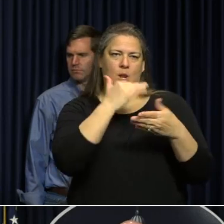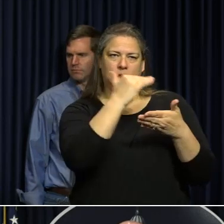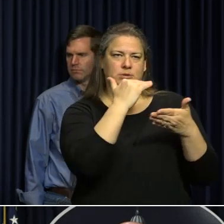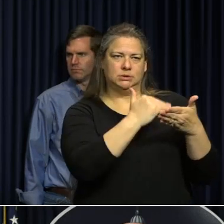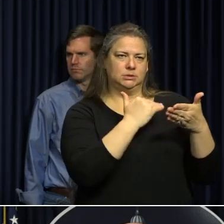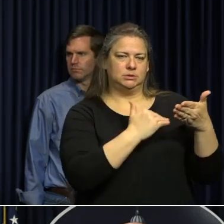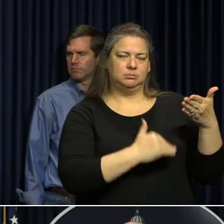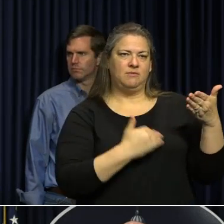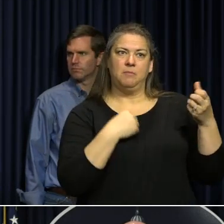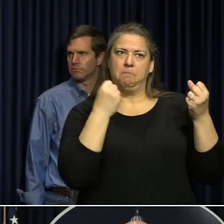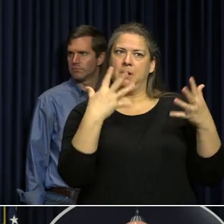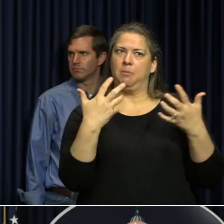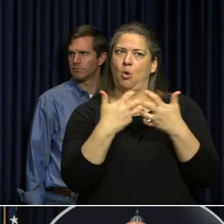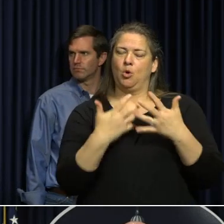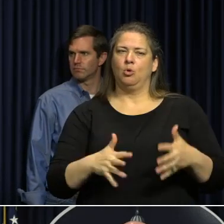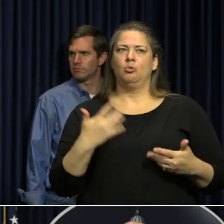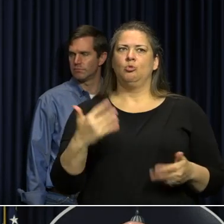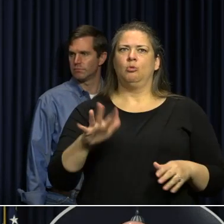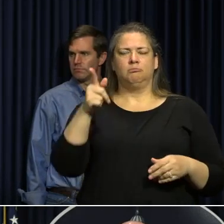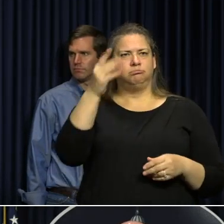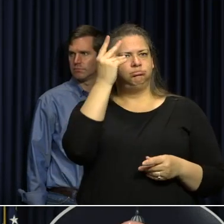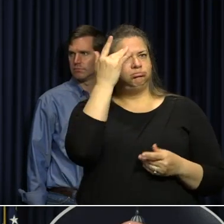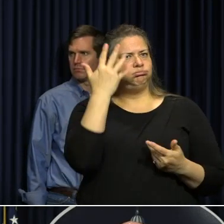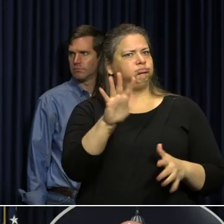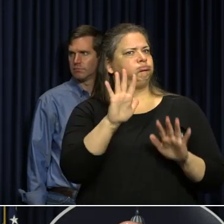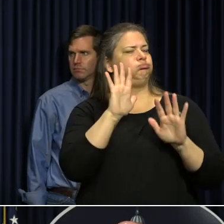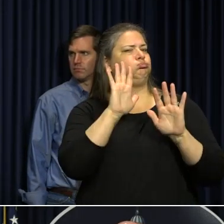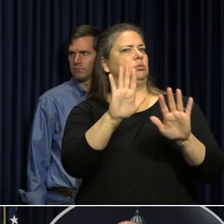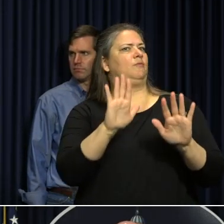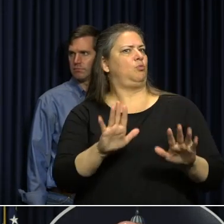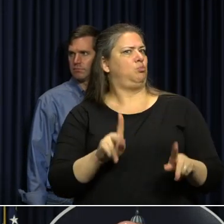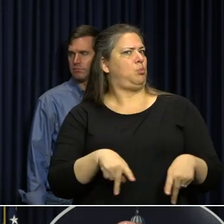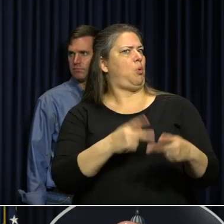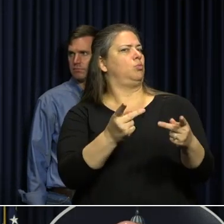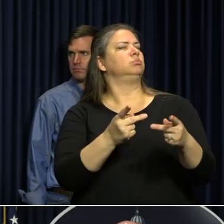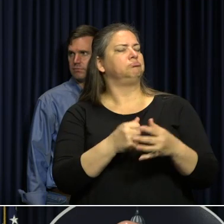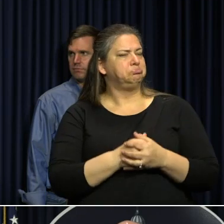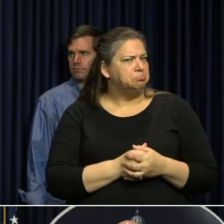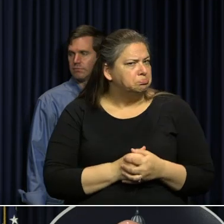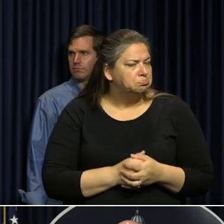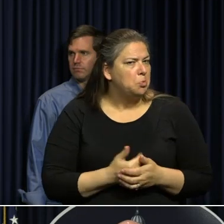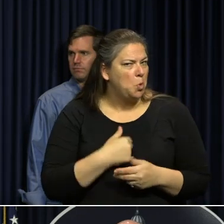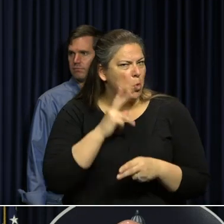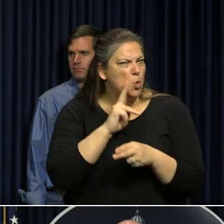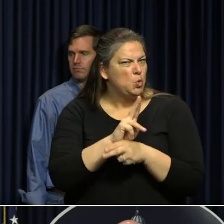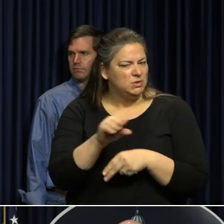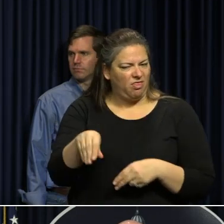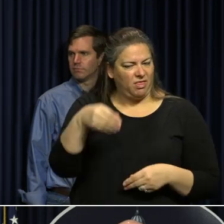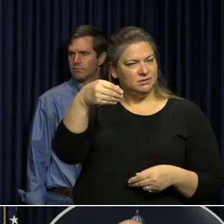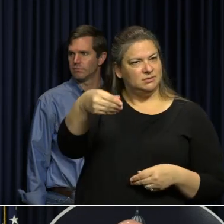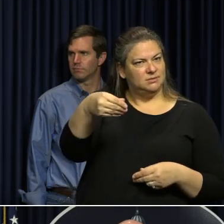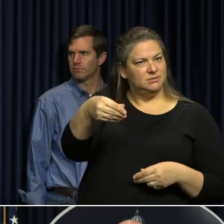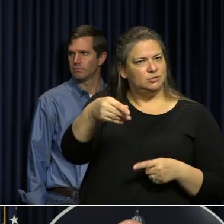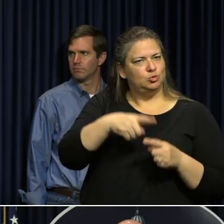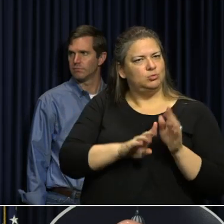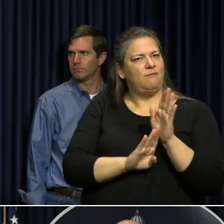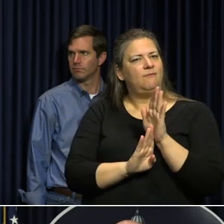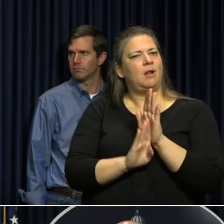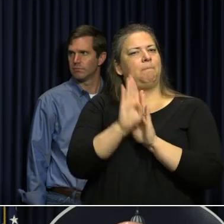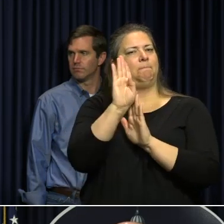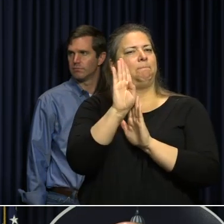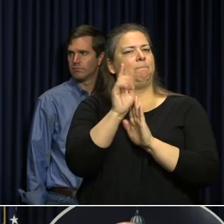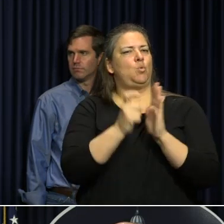everybody. This is a very thoughtful proposal, and we will use this in coming up with the more detailed requirements or